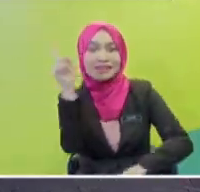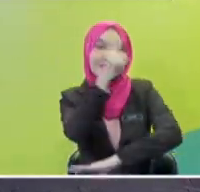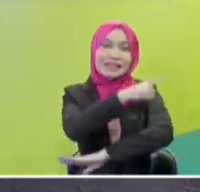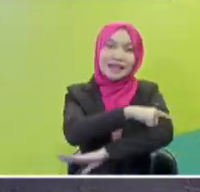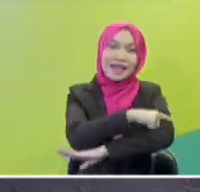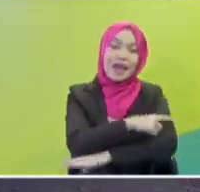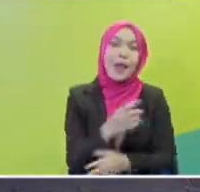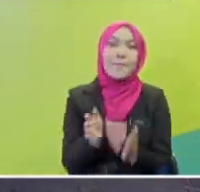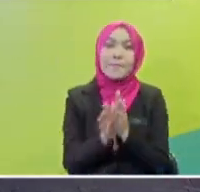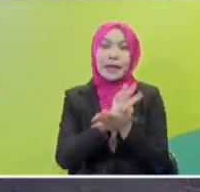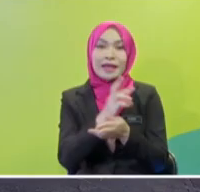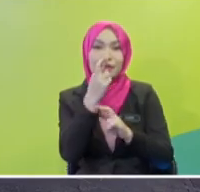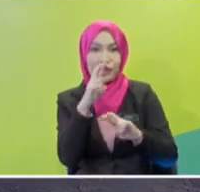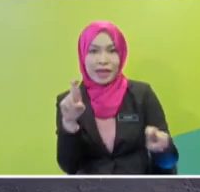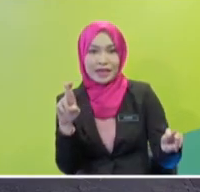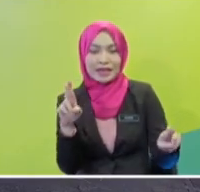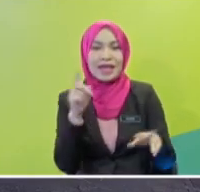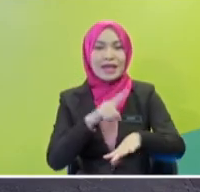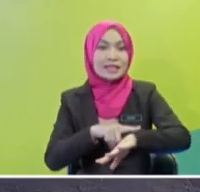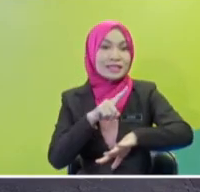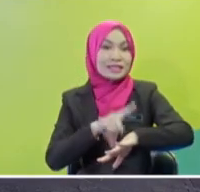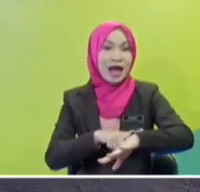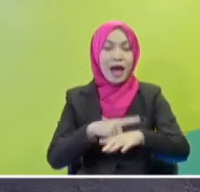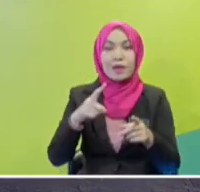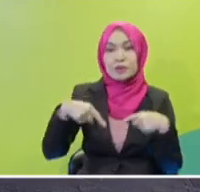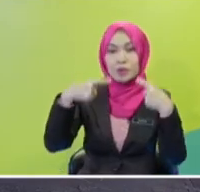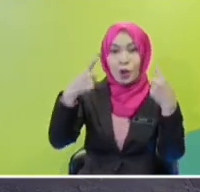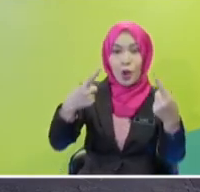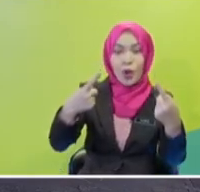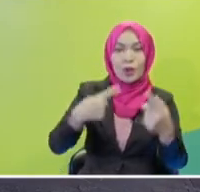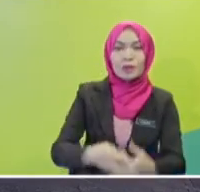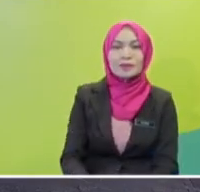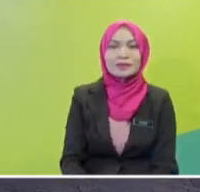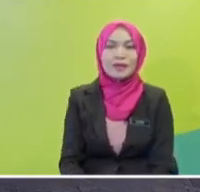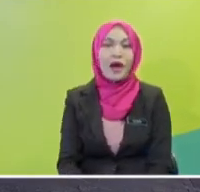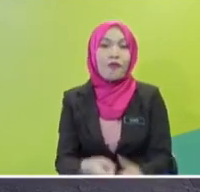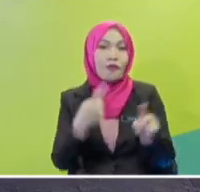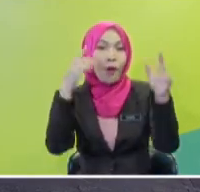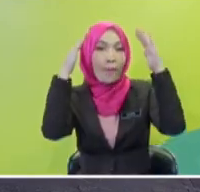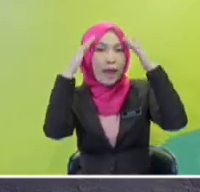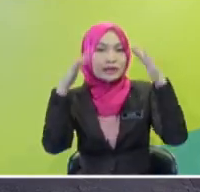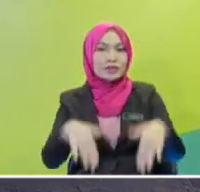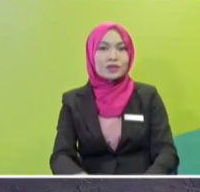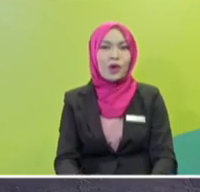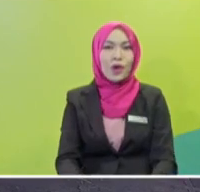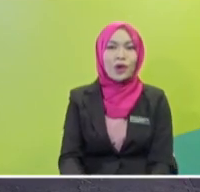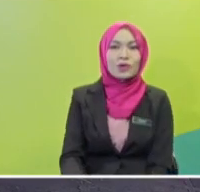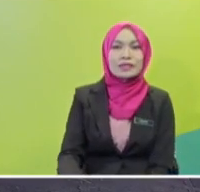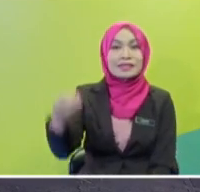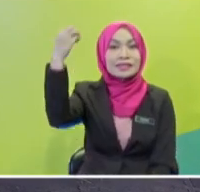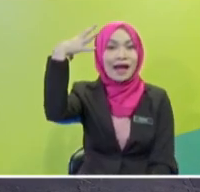ready. It's time to go, get ready. From head to toe,